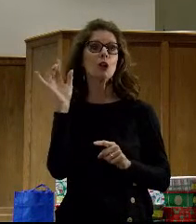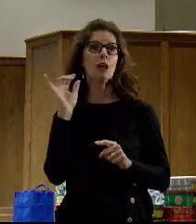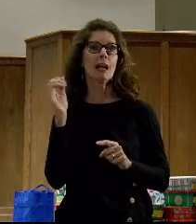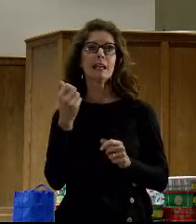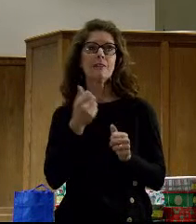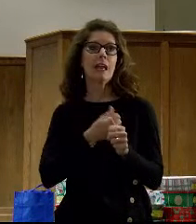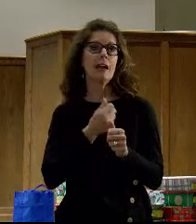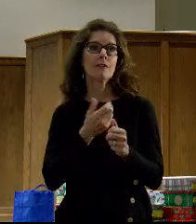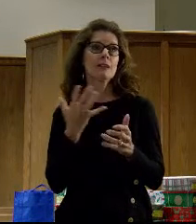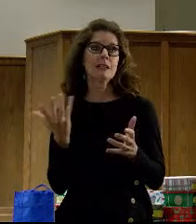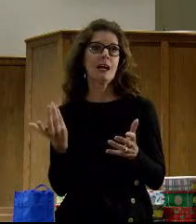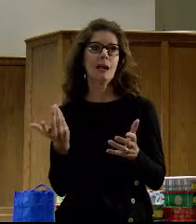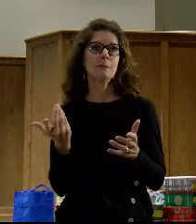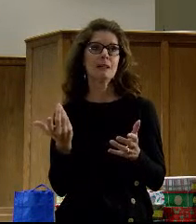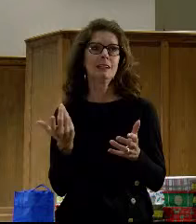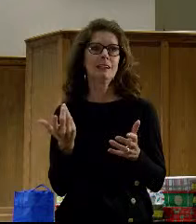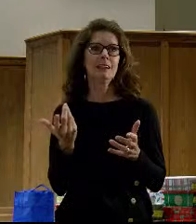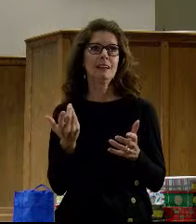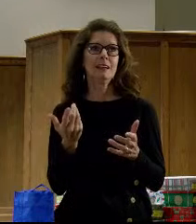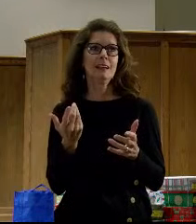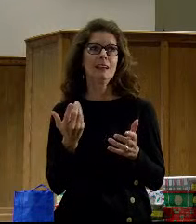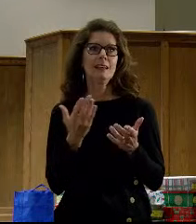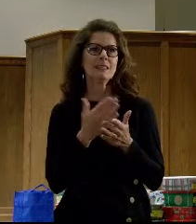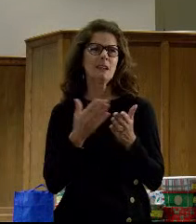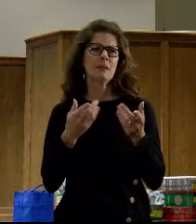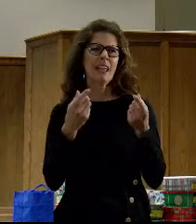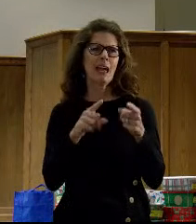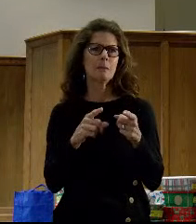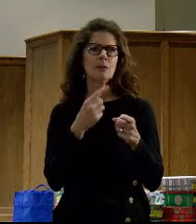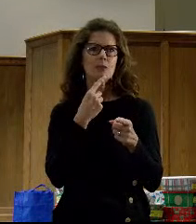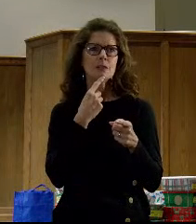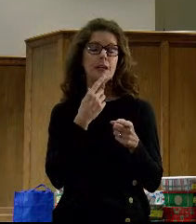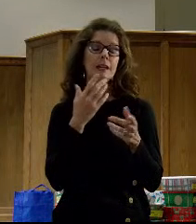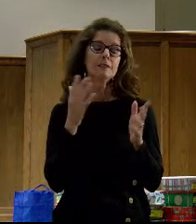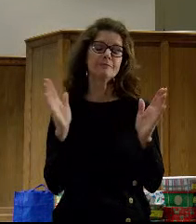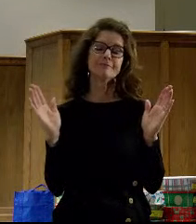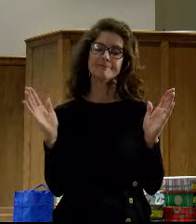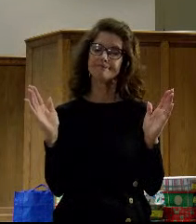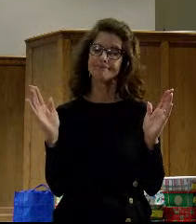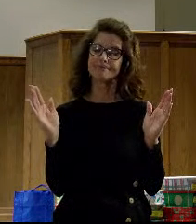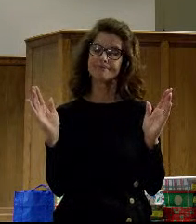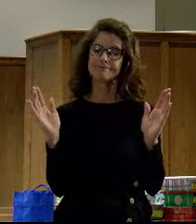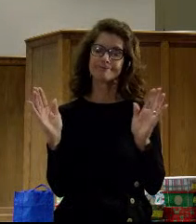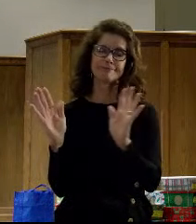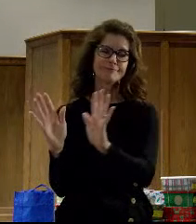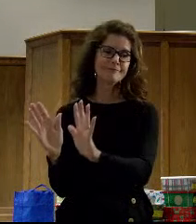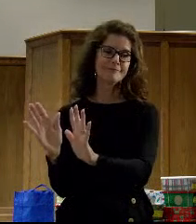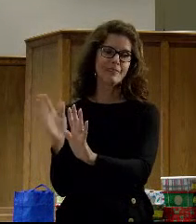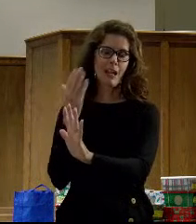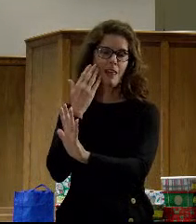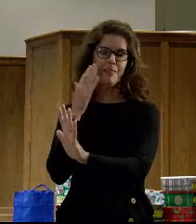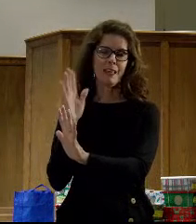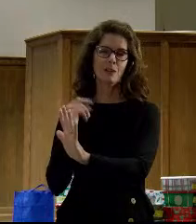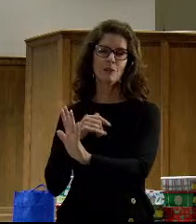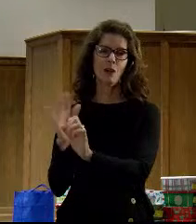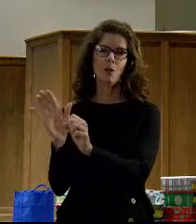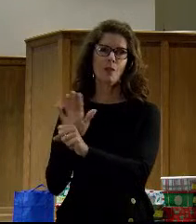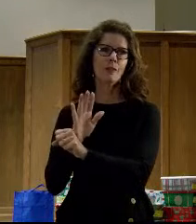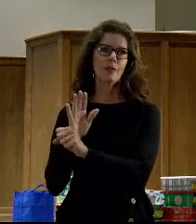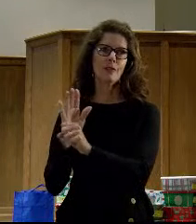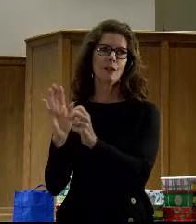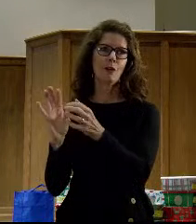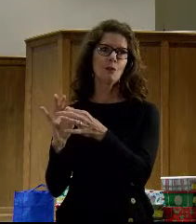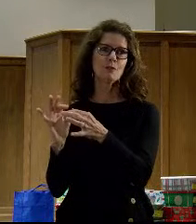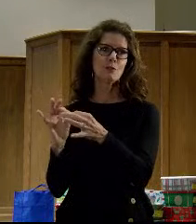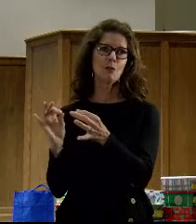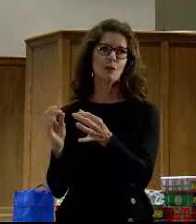if you just told this story in your head, I'm going to give them the benefit of the doubt? She doesn't know the full story. He doesn't know the full story.